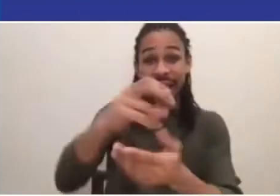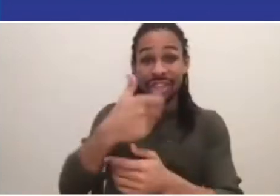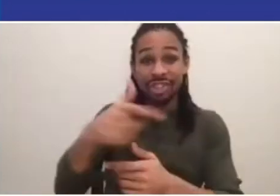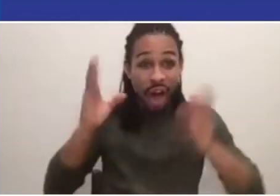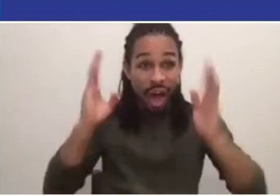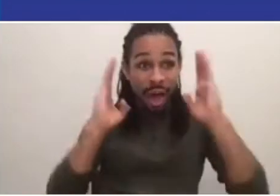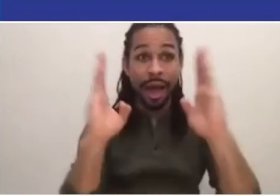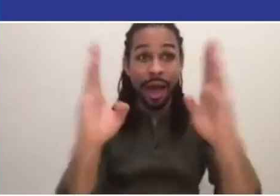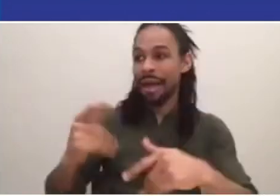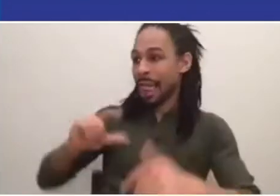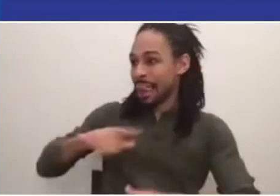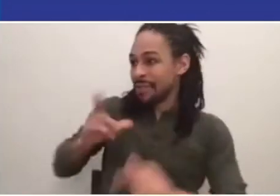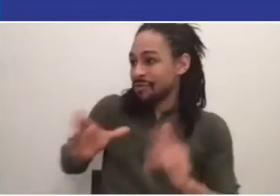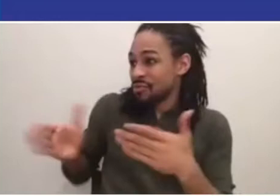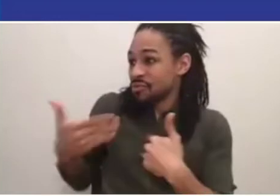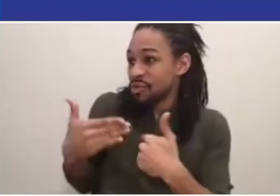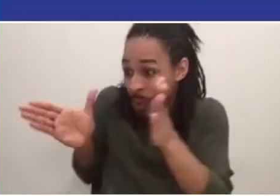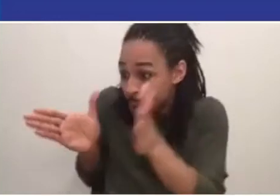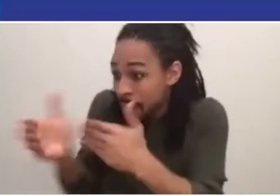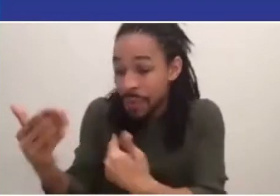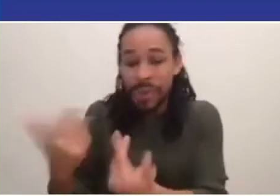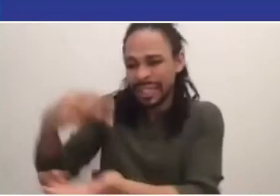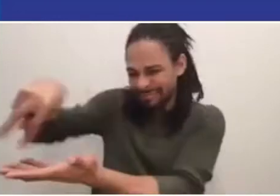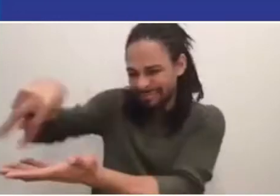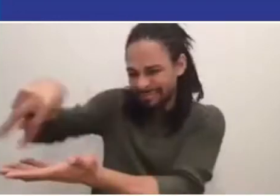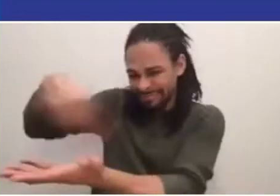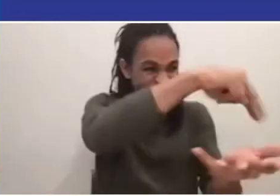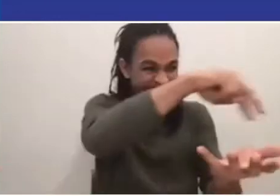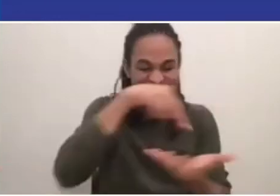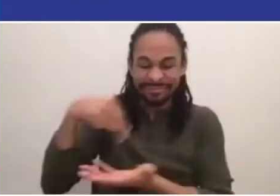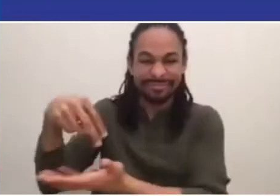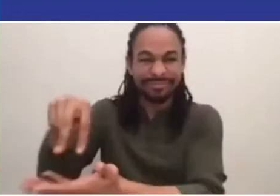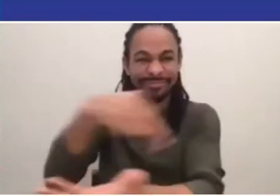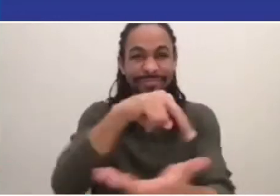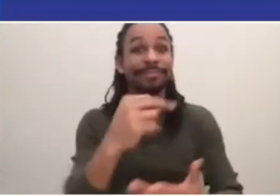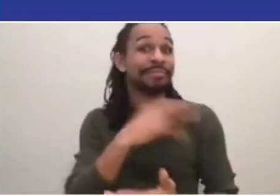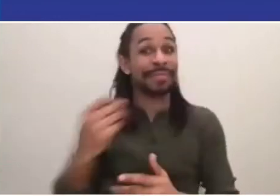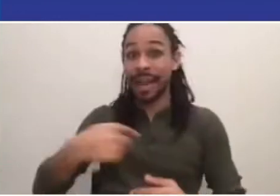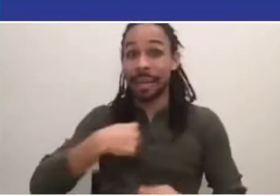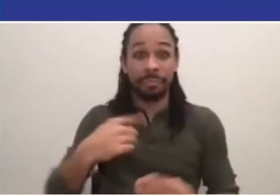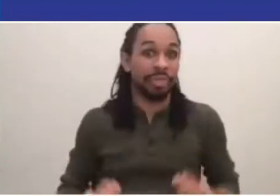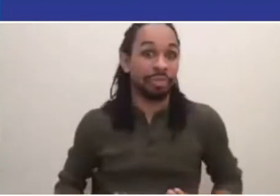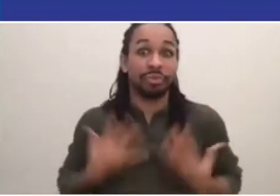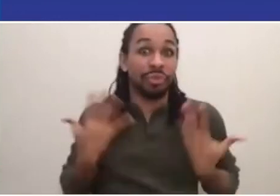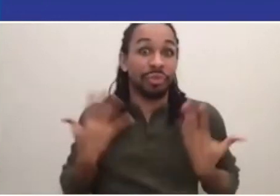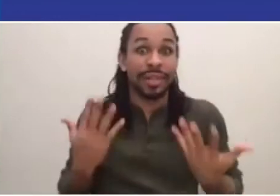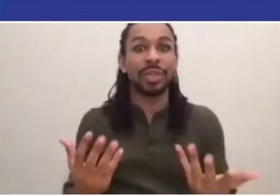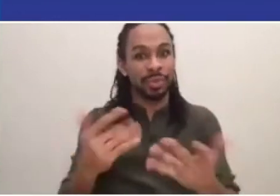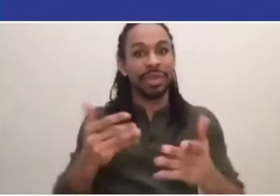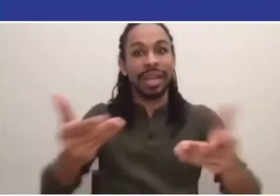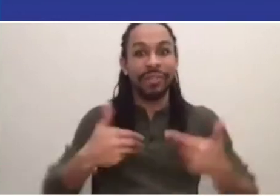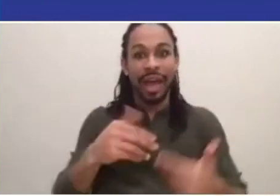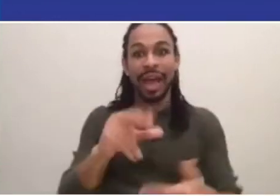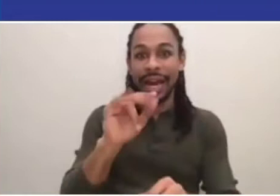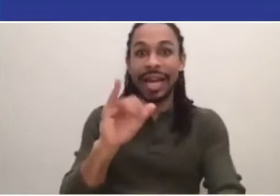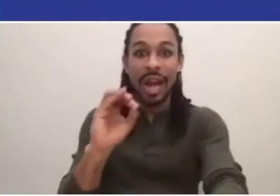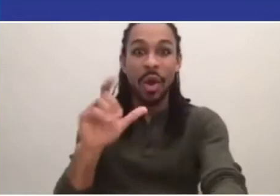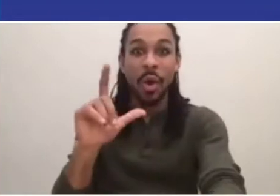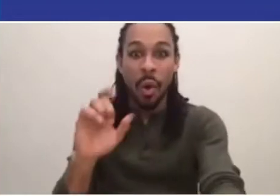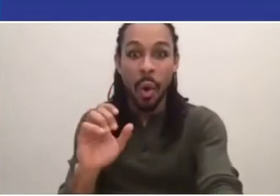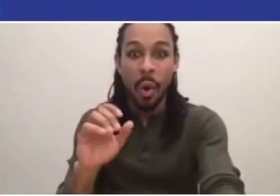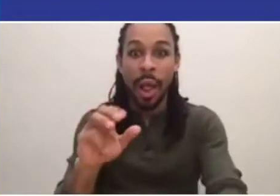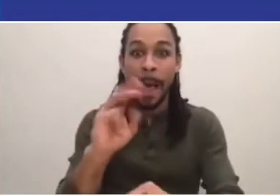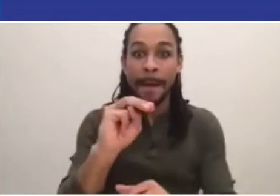form, function, and practice. And I'm thrilled to invite Nicole Makatzis,